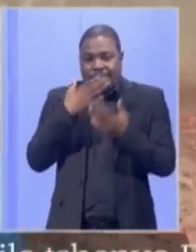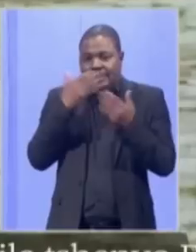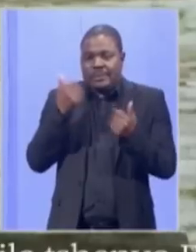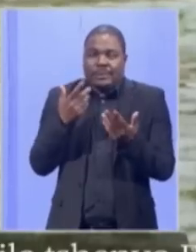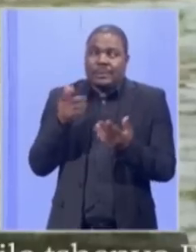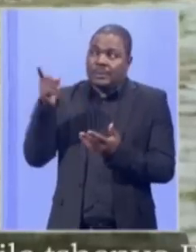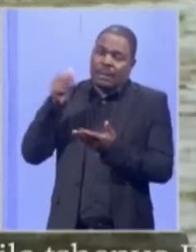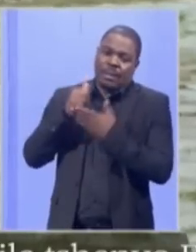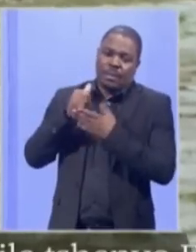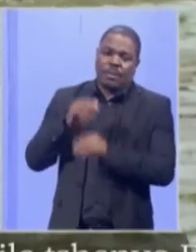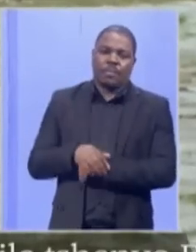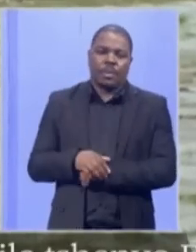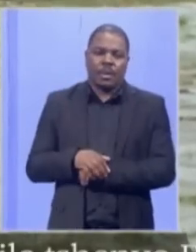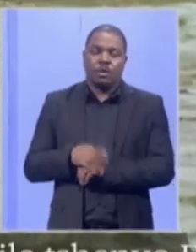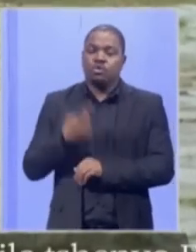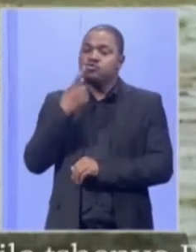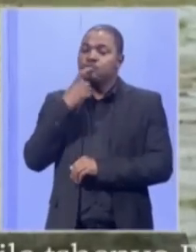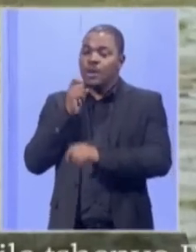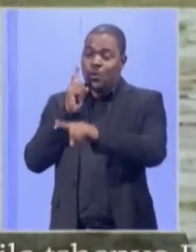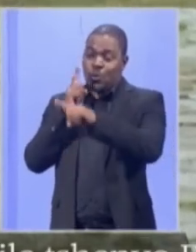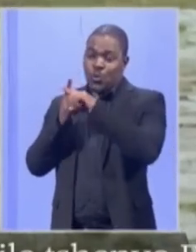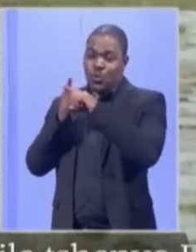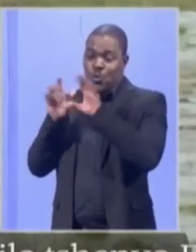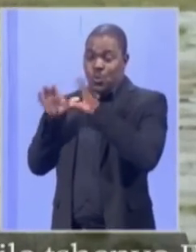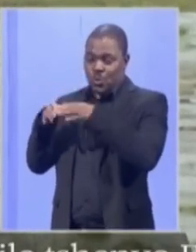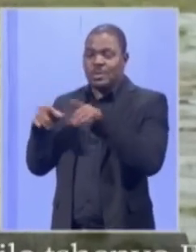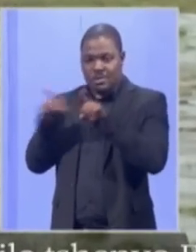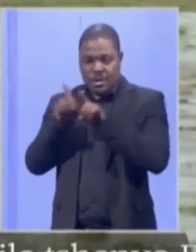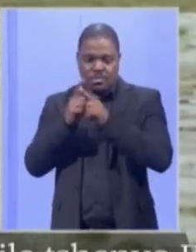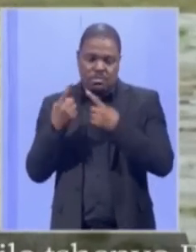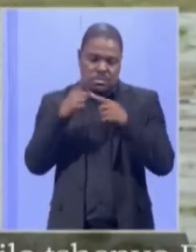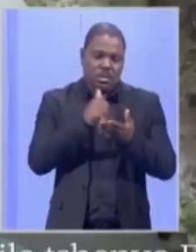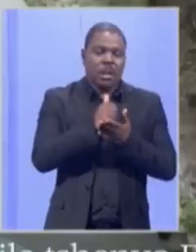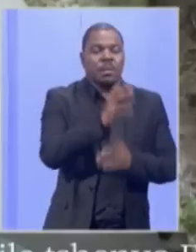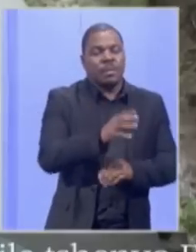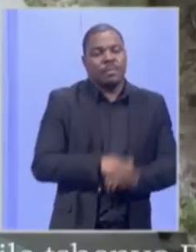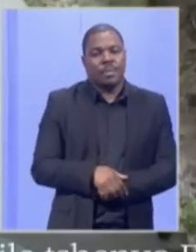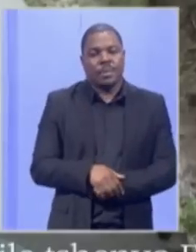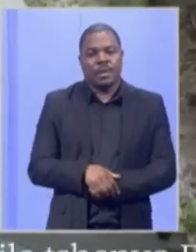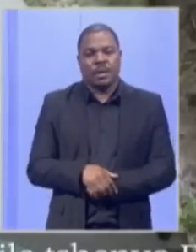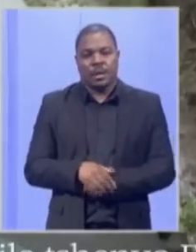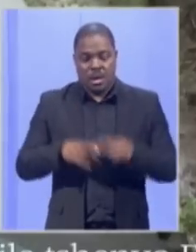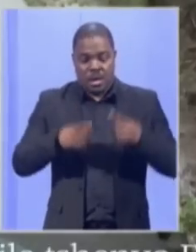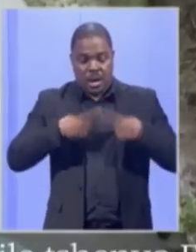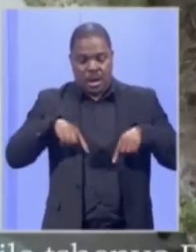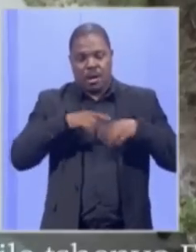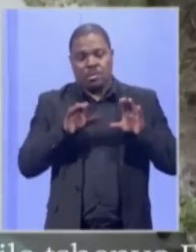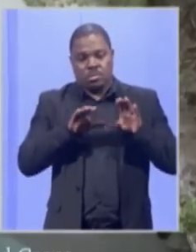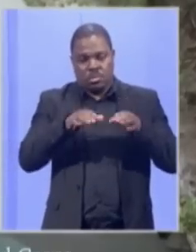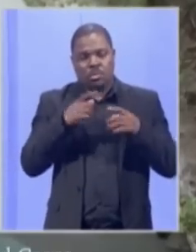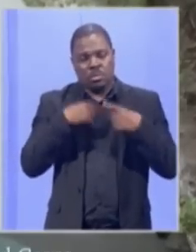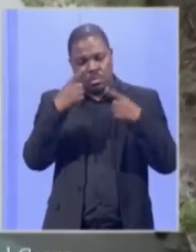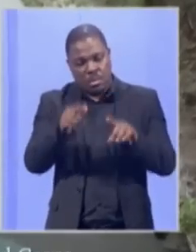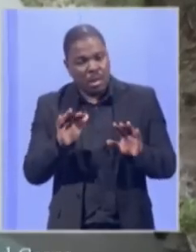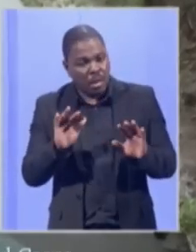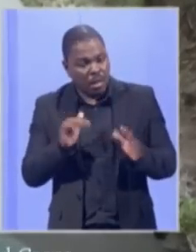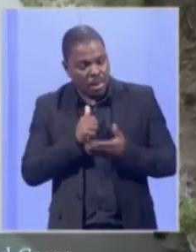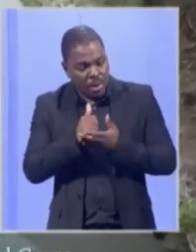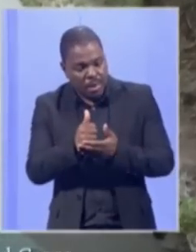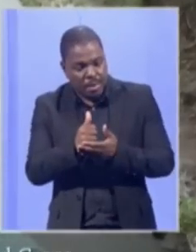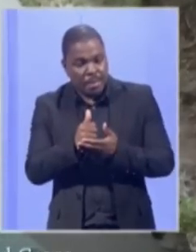kopa Mokgatlo wa Red Cross lona o tla kenya letsoho. Re le mokgatlo re tla ile ho thusetsa ka ho fana ka re tlo